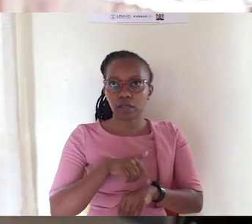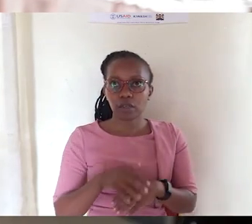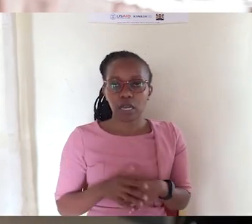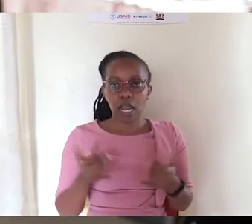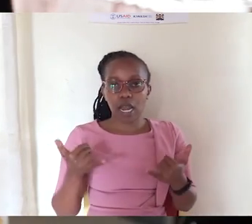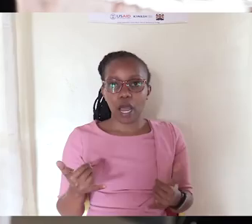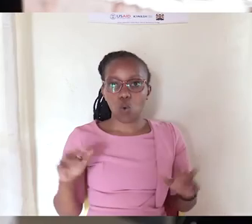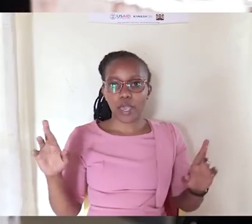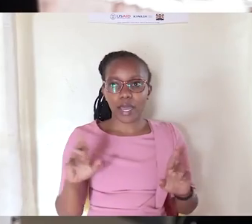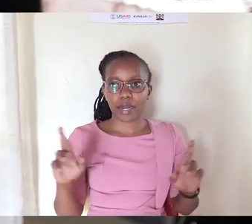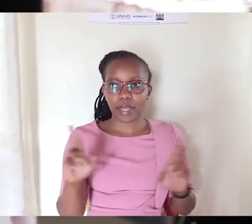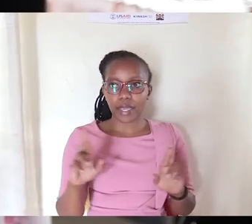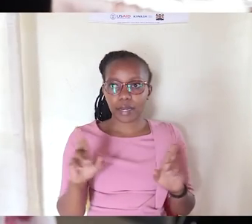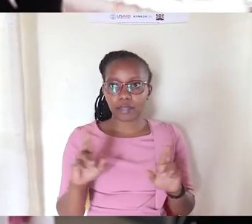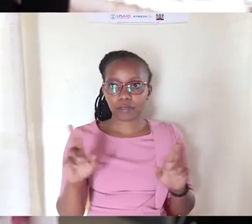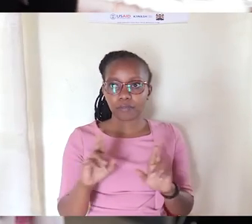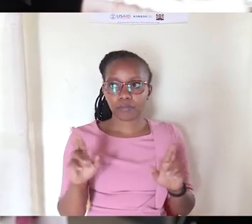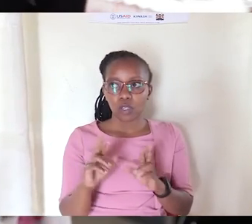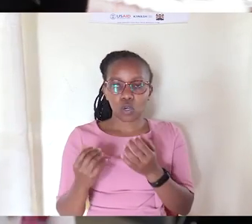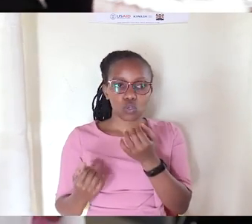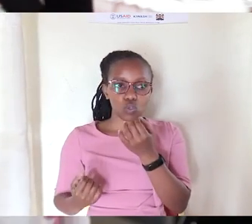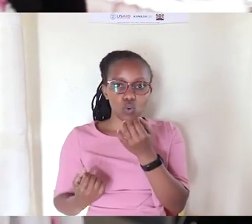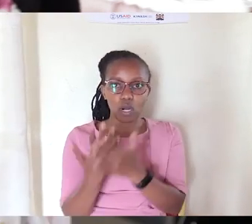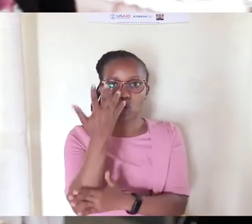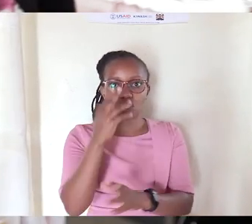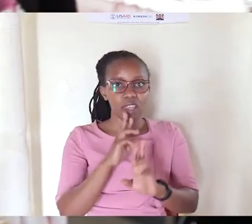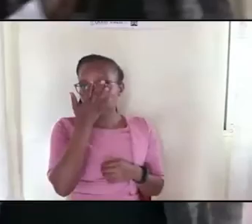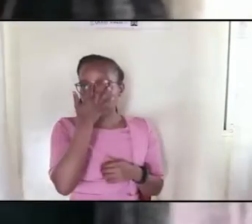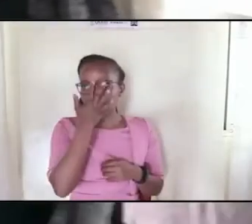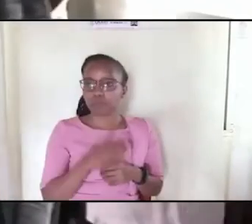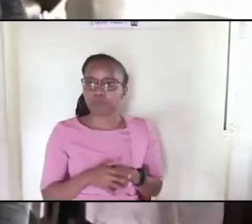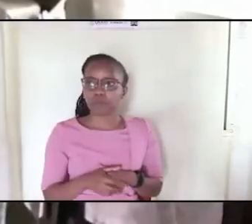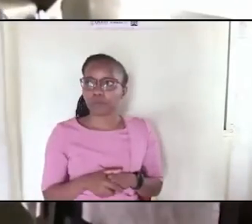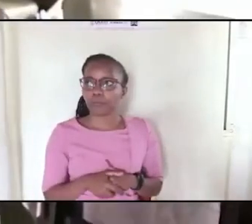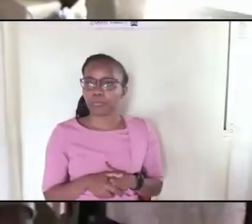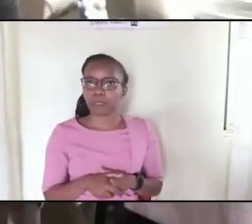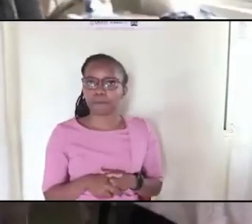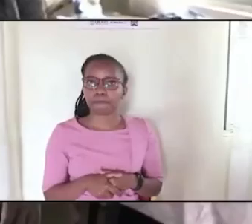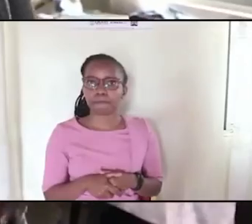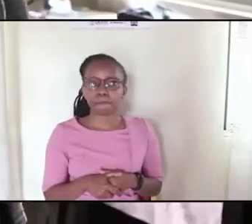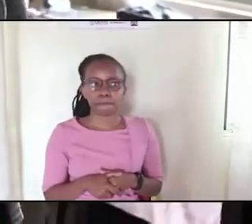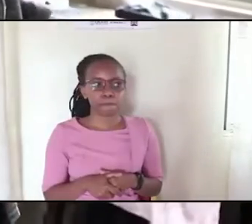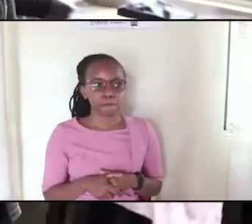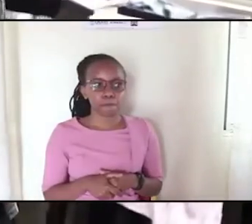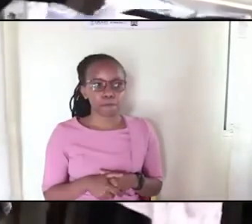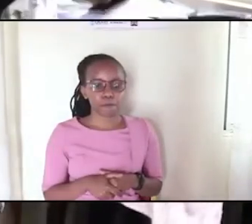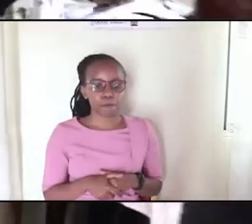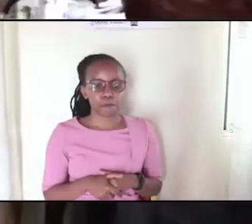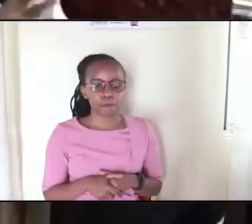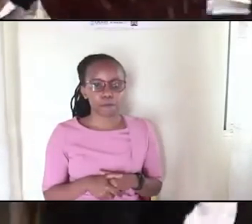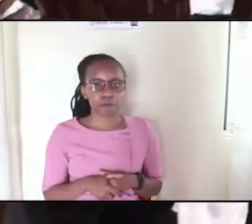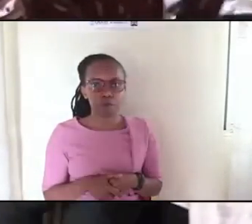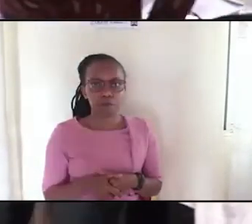ready and set to launch the report. So I know there will be